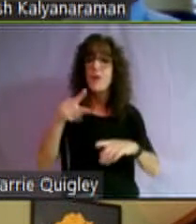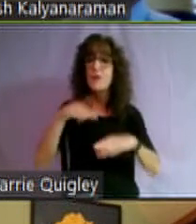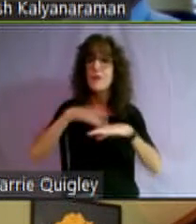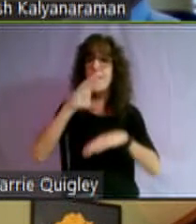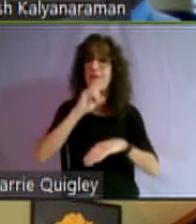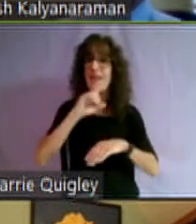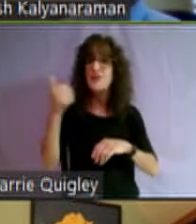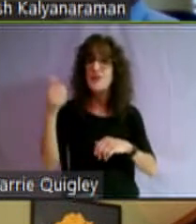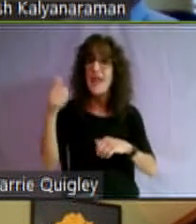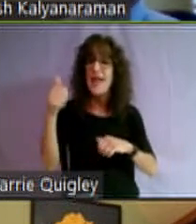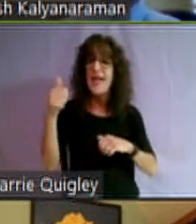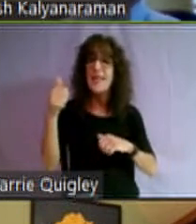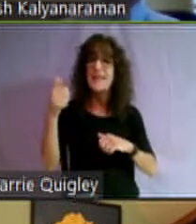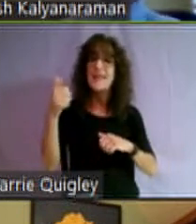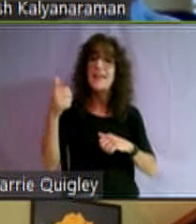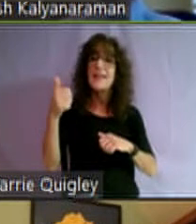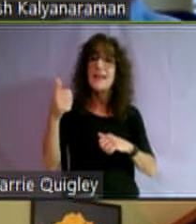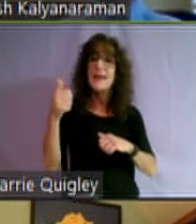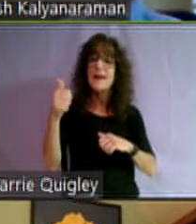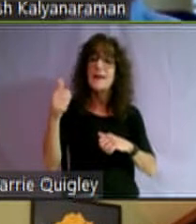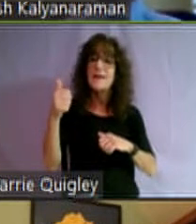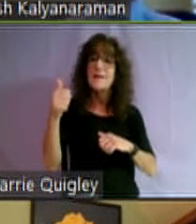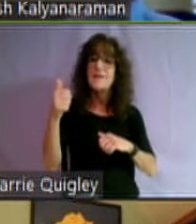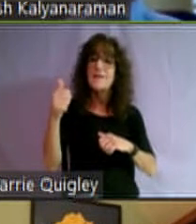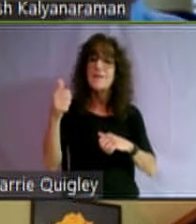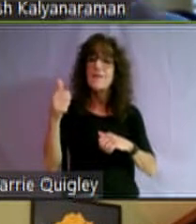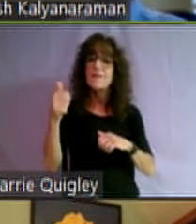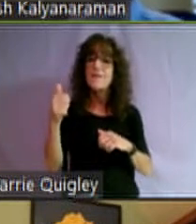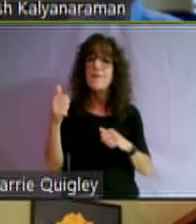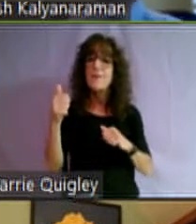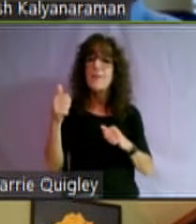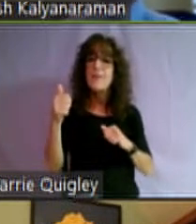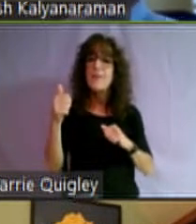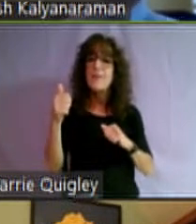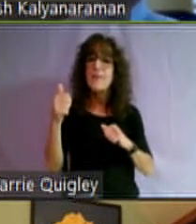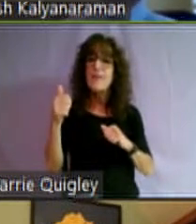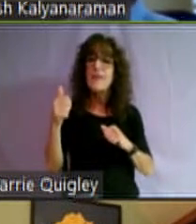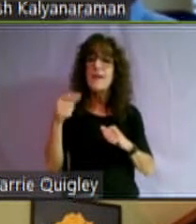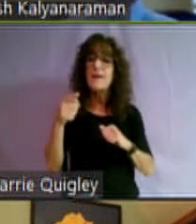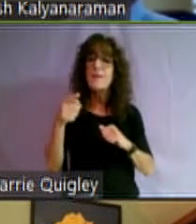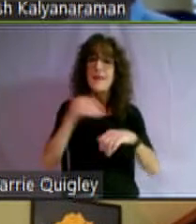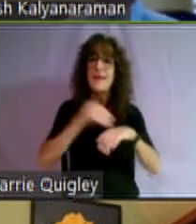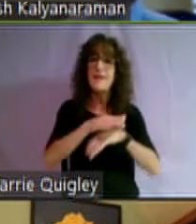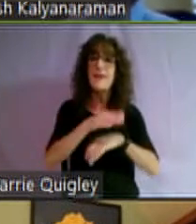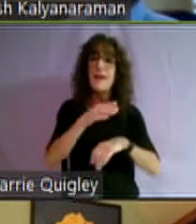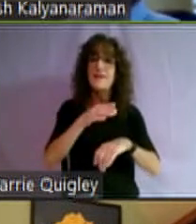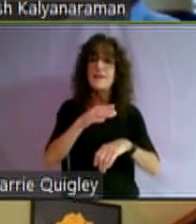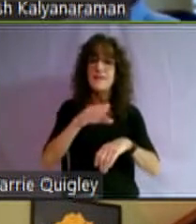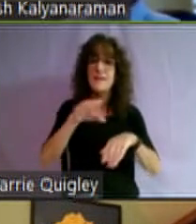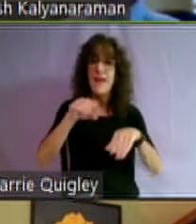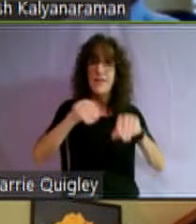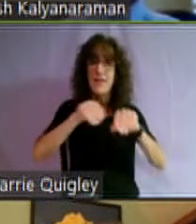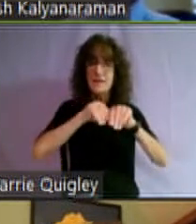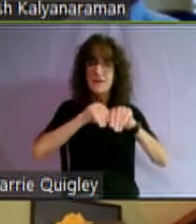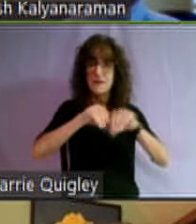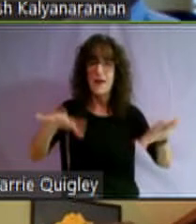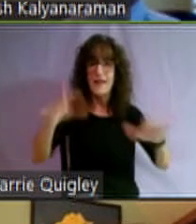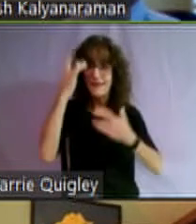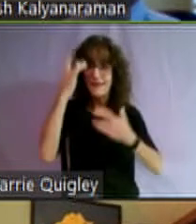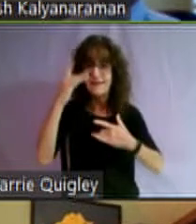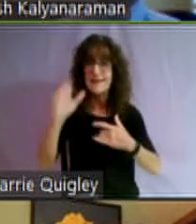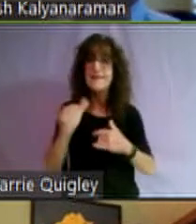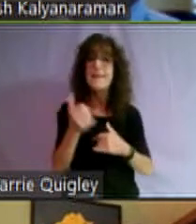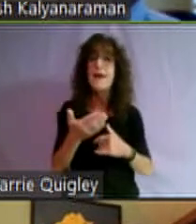10, they pretty much behave like adults in terms of getting infected and transmitting that. The other thing